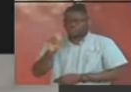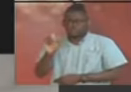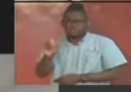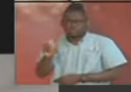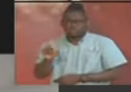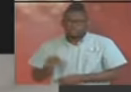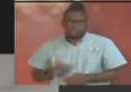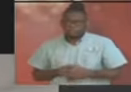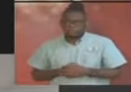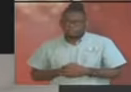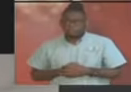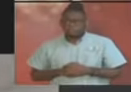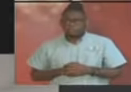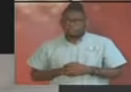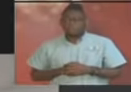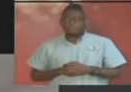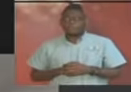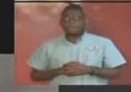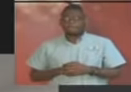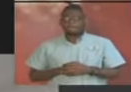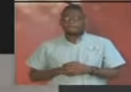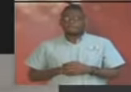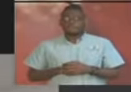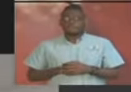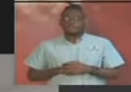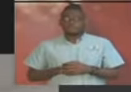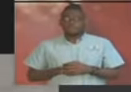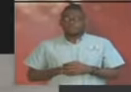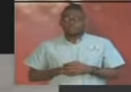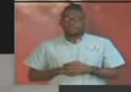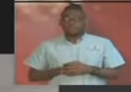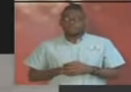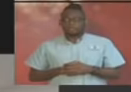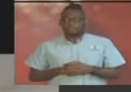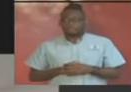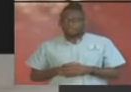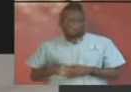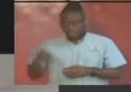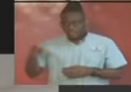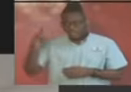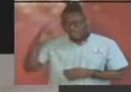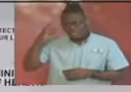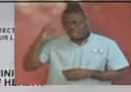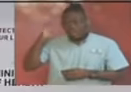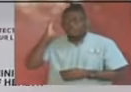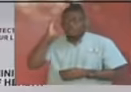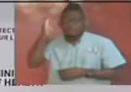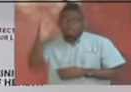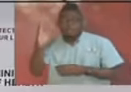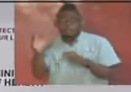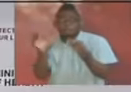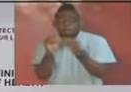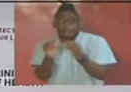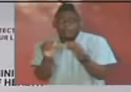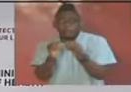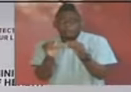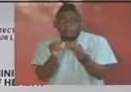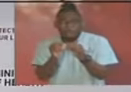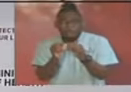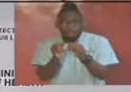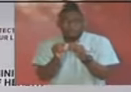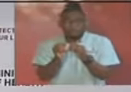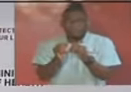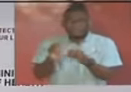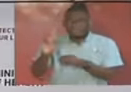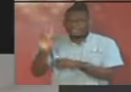organized sporting leagues to resume since our numbers are low? Thank you. Sorry, Ms. Can you Lindo, repeat could the you second repeat the question, second please?